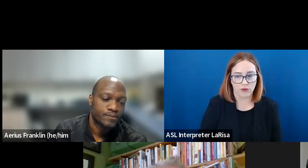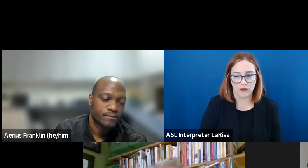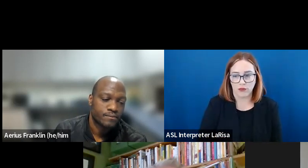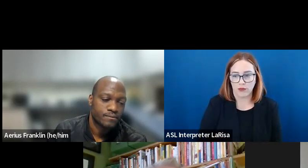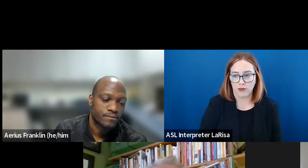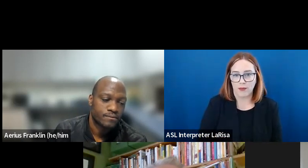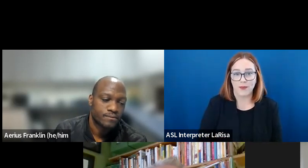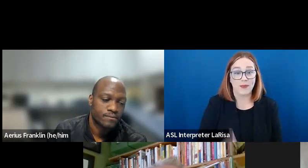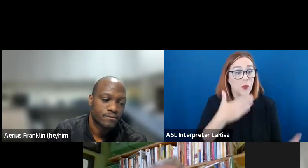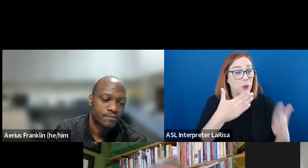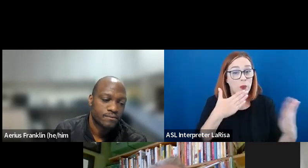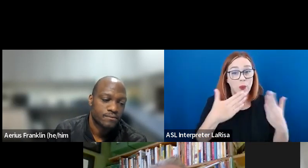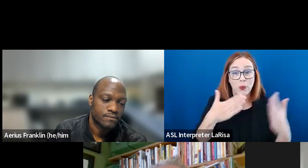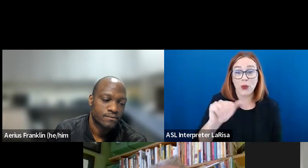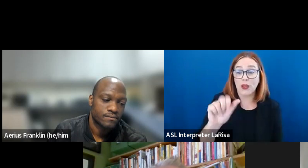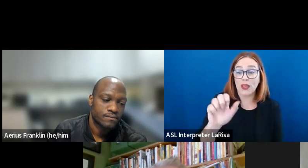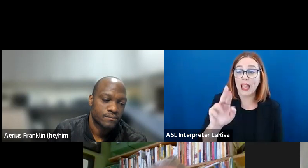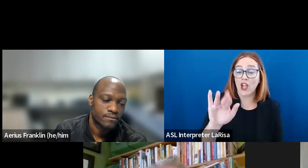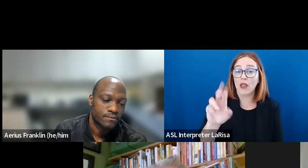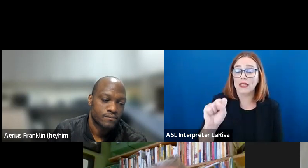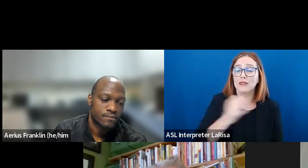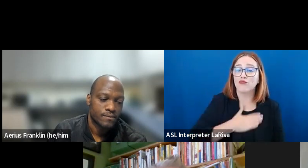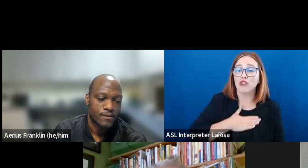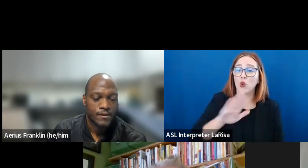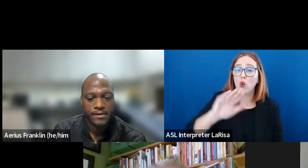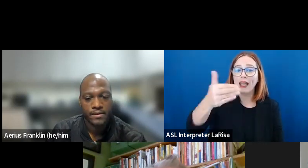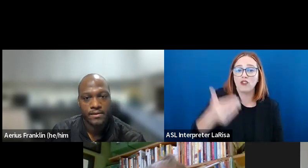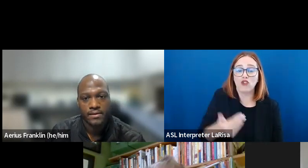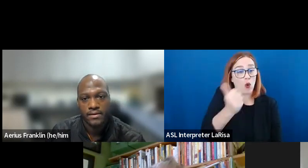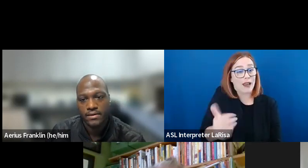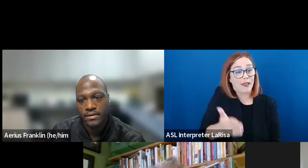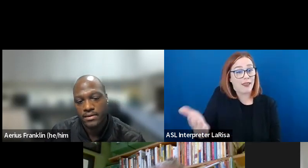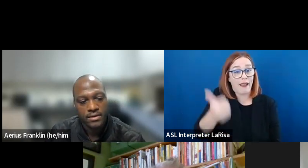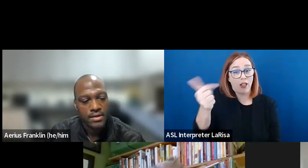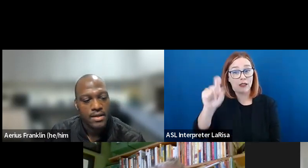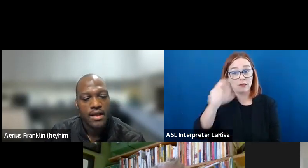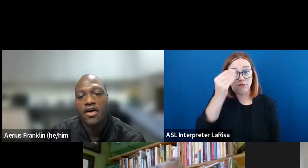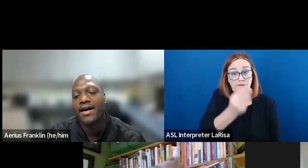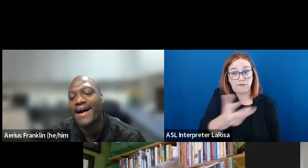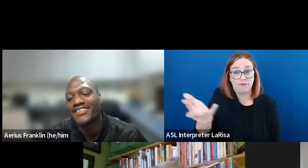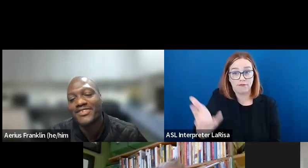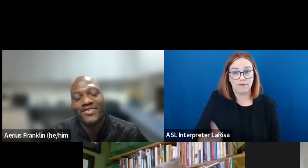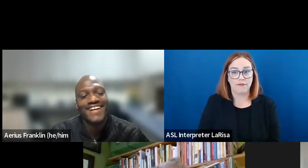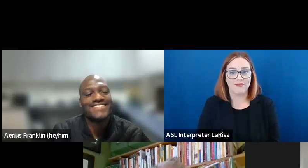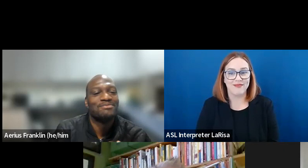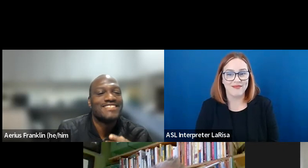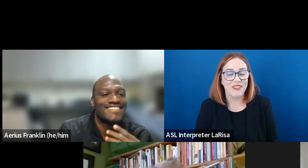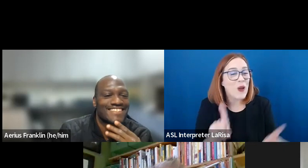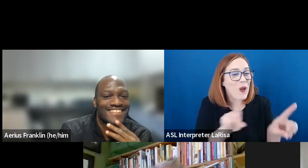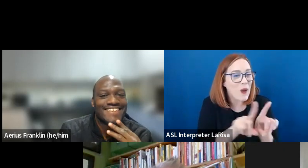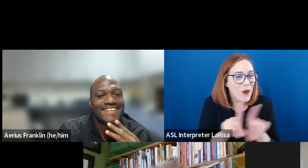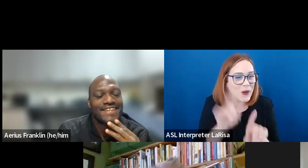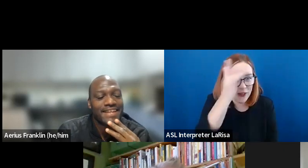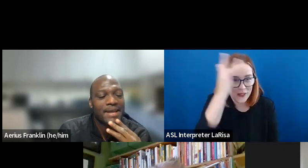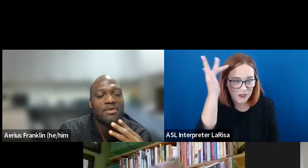Thank you, Arias. Appreciate the introduction. Anything else you need to say? Oh, I also forgot to